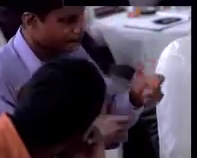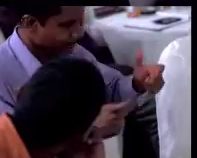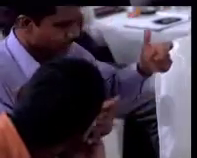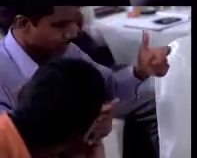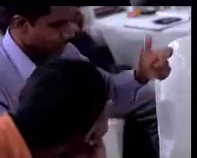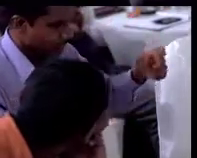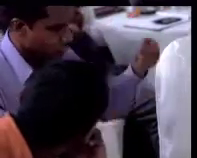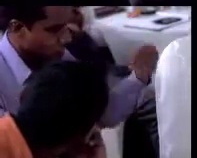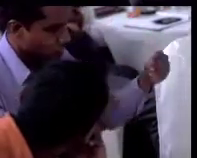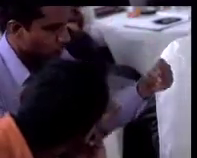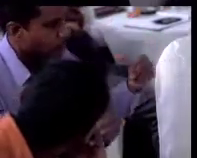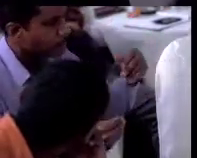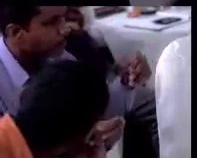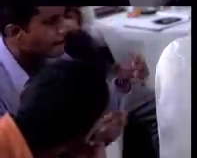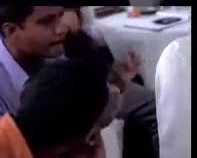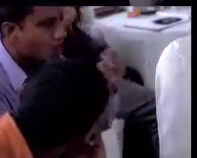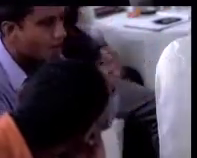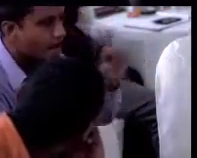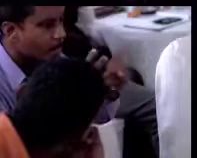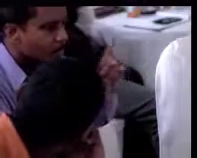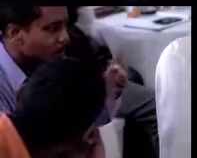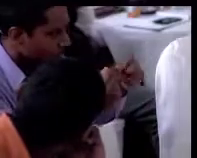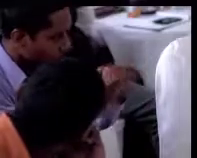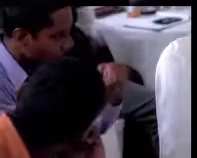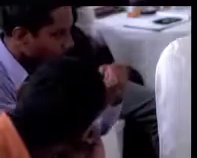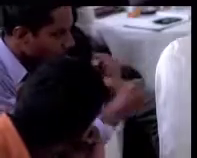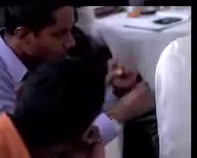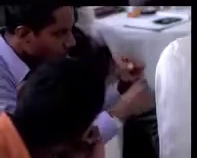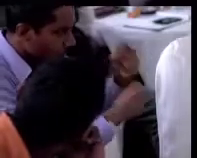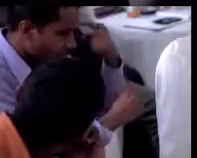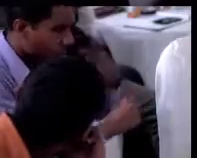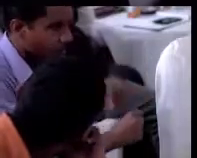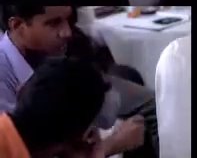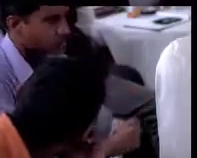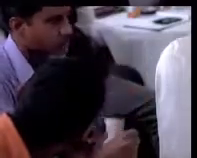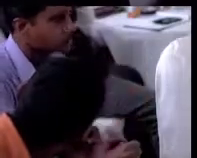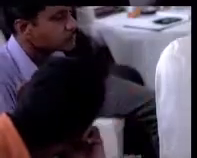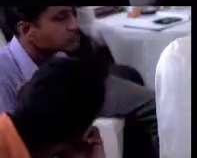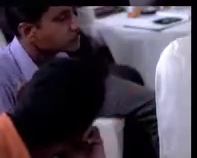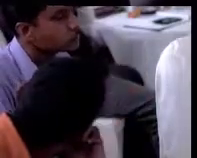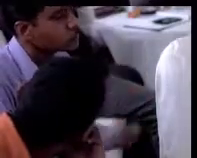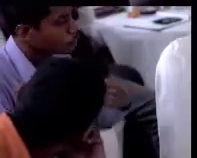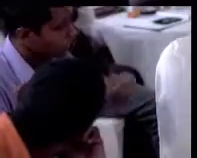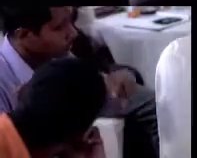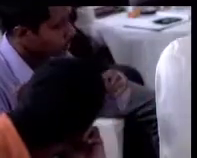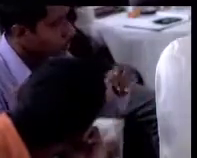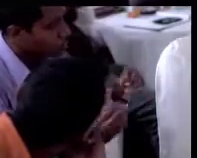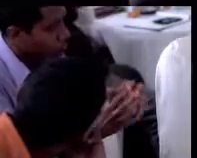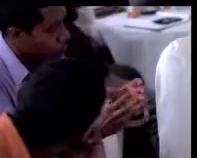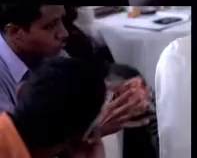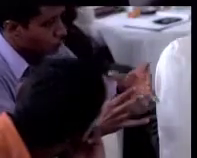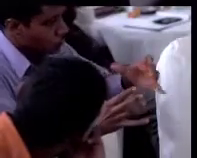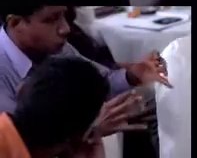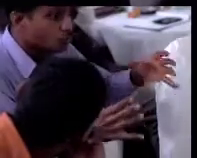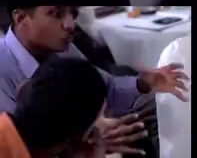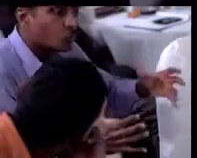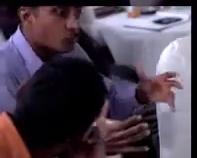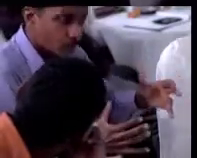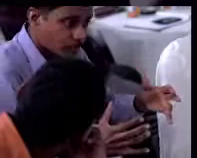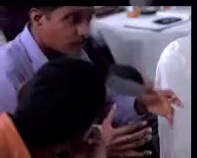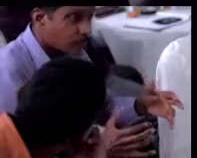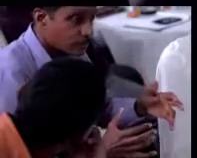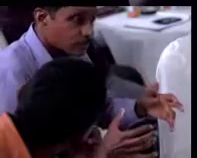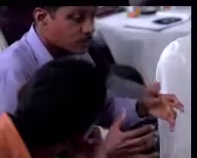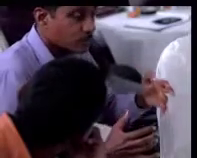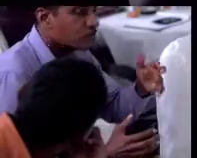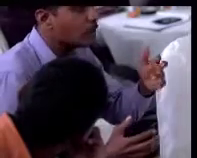than then, having a bigger store, having more staff, being able to purchase locally now. You know,